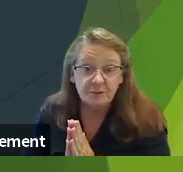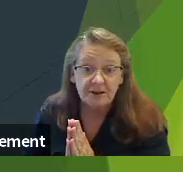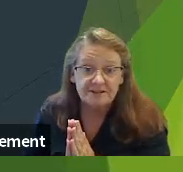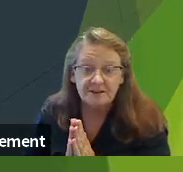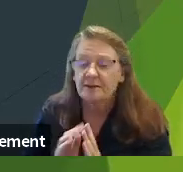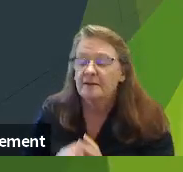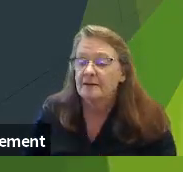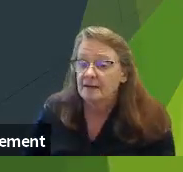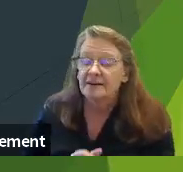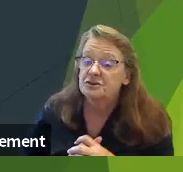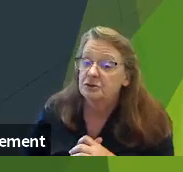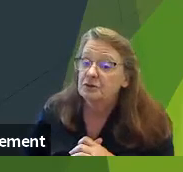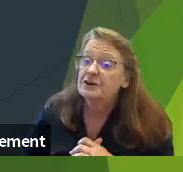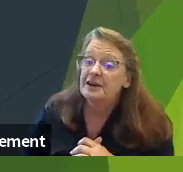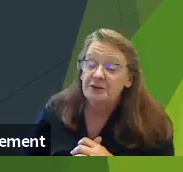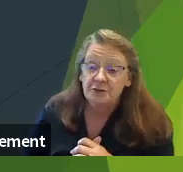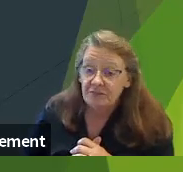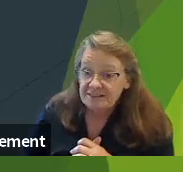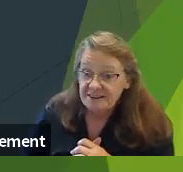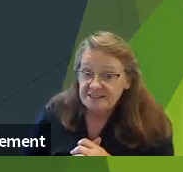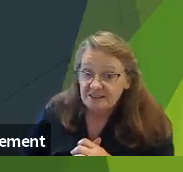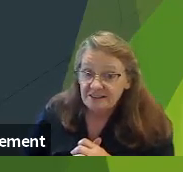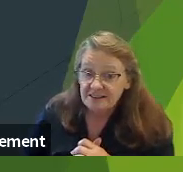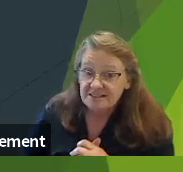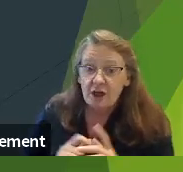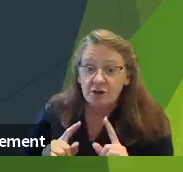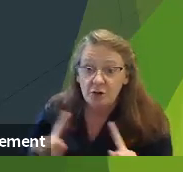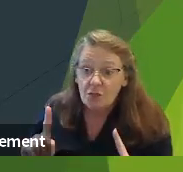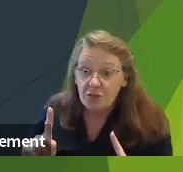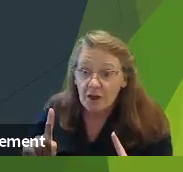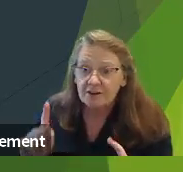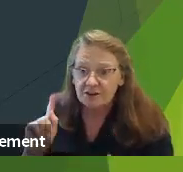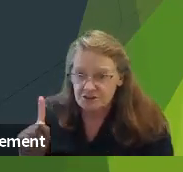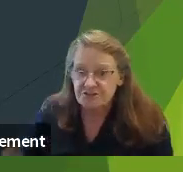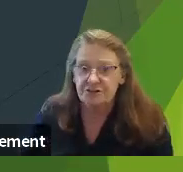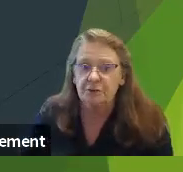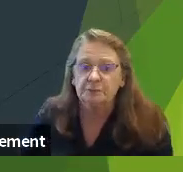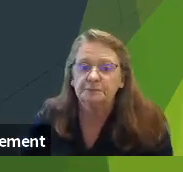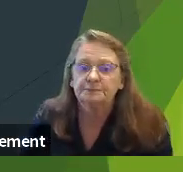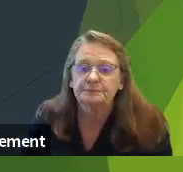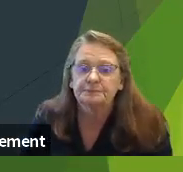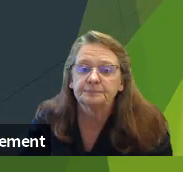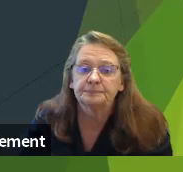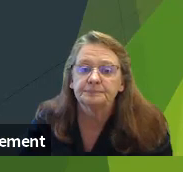choices are correct. And as you learn in your advanced ASL class, no thought, just do.